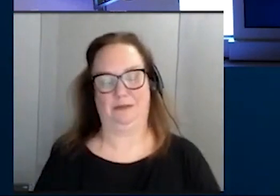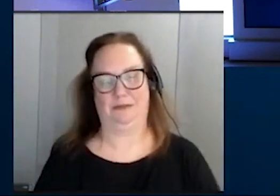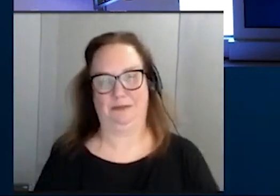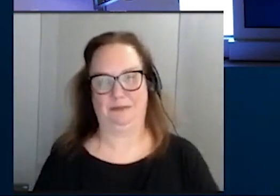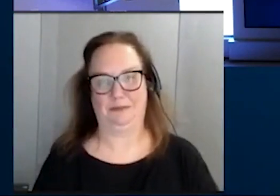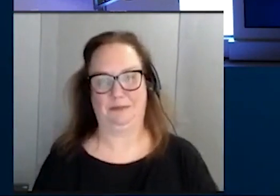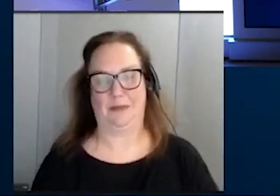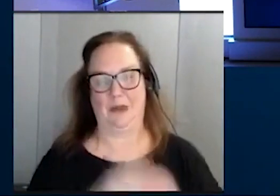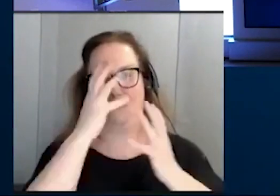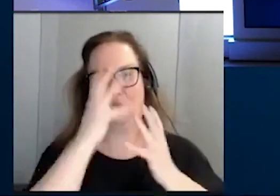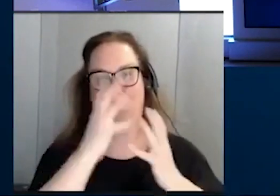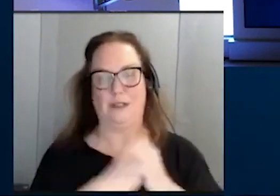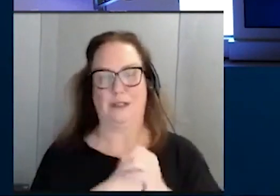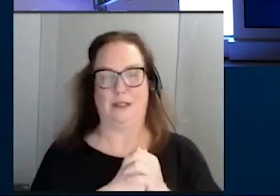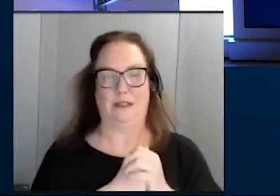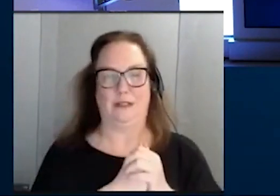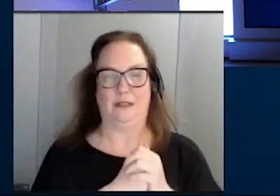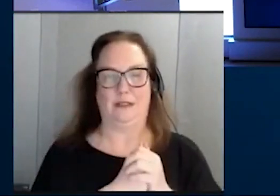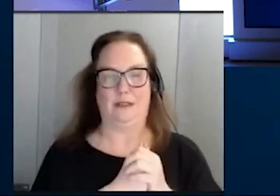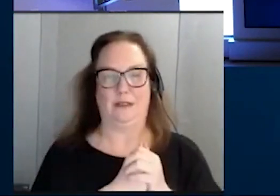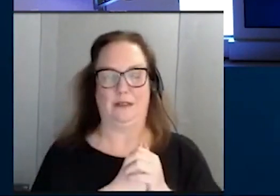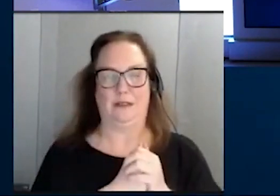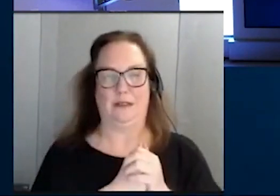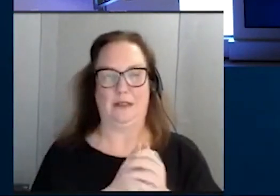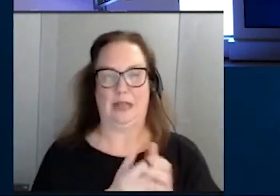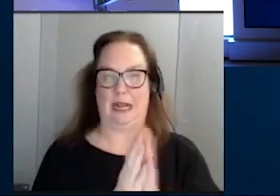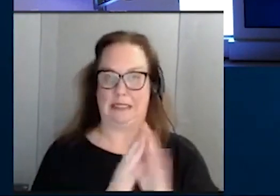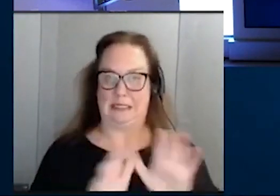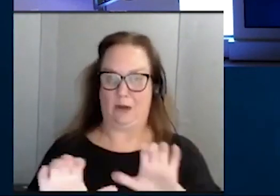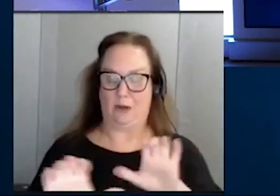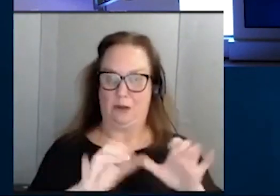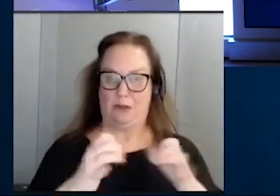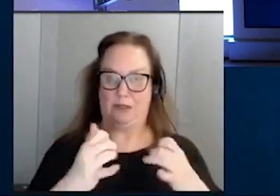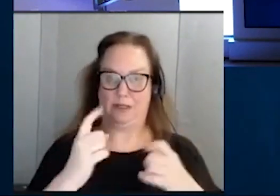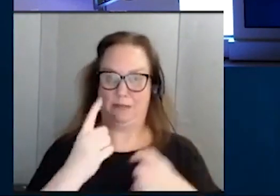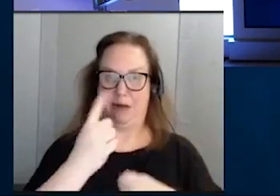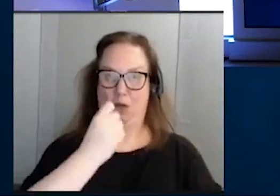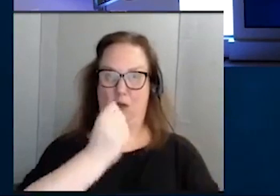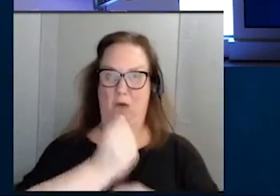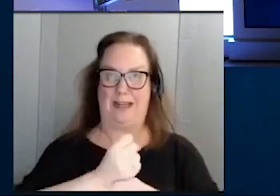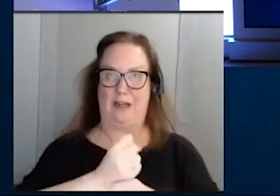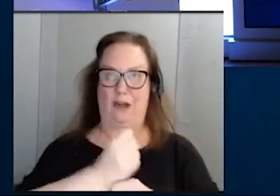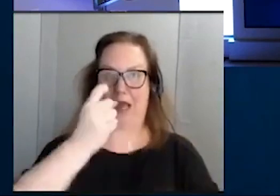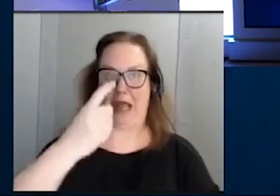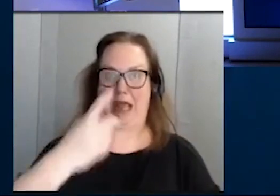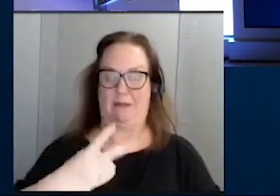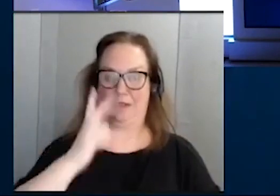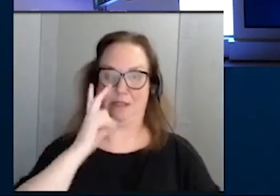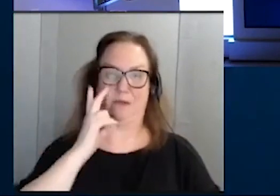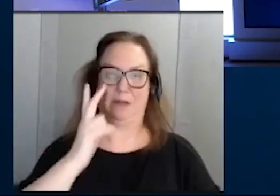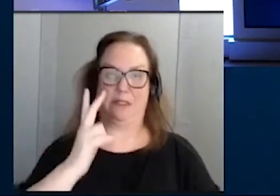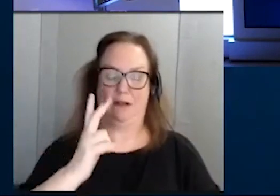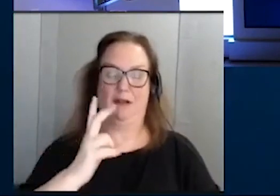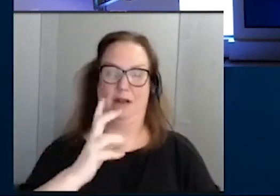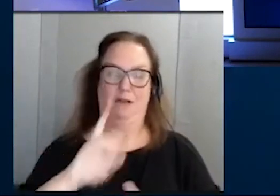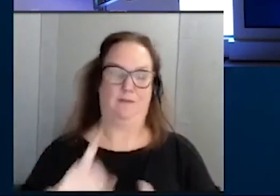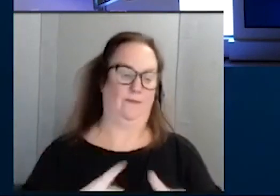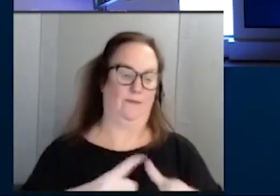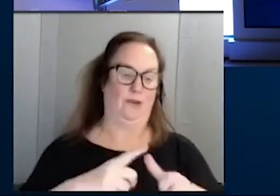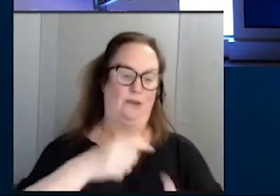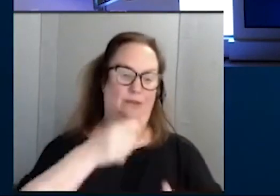Um, Can I ask you how you're doing today? It's been almost a year and a half, I think, since we first spoke with you and told that